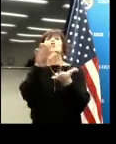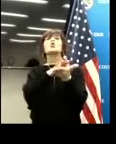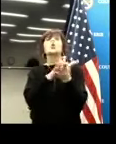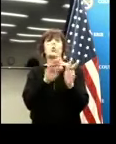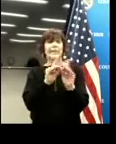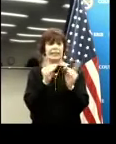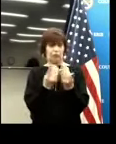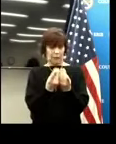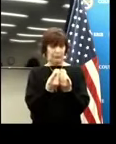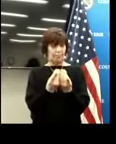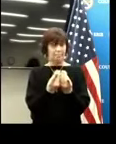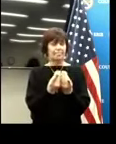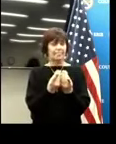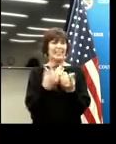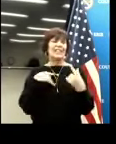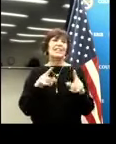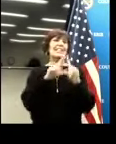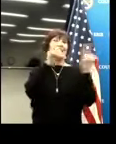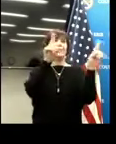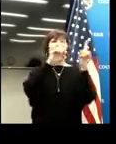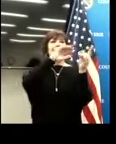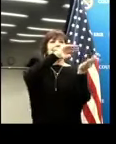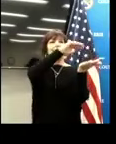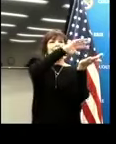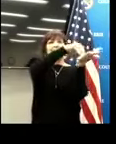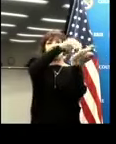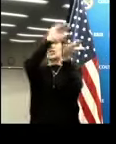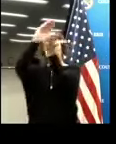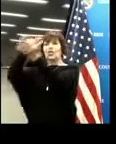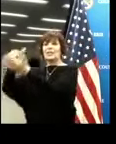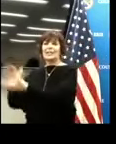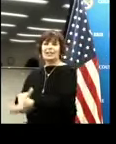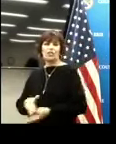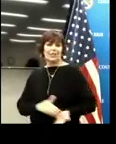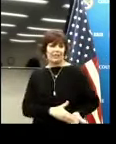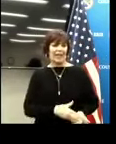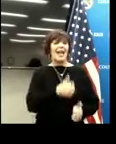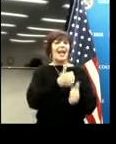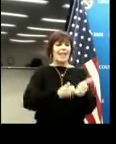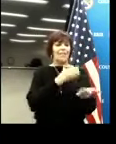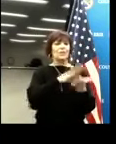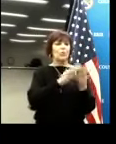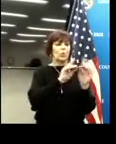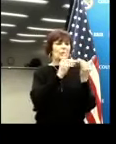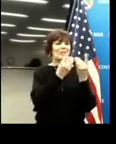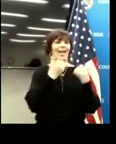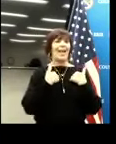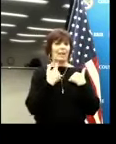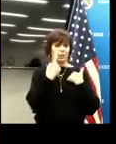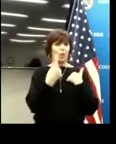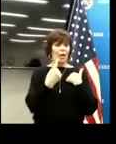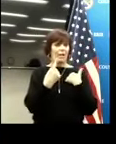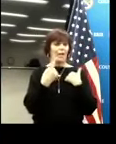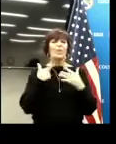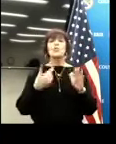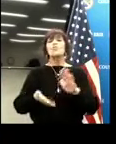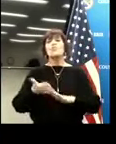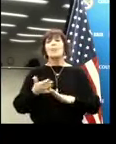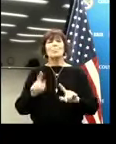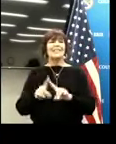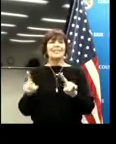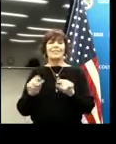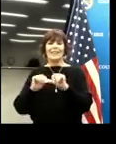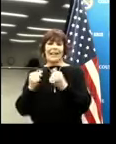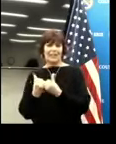district because there are different virtual learning centers in each of the school districts. Every school district has a virtual learning center. They're run by different